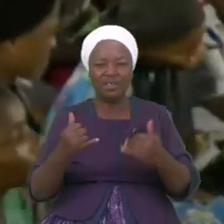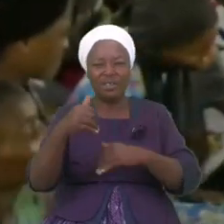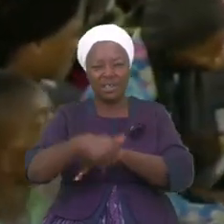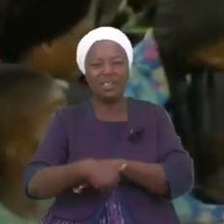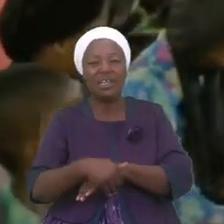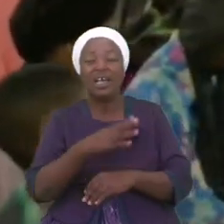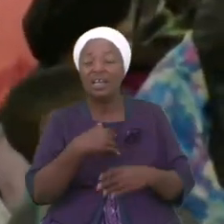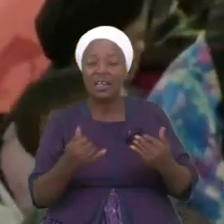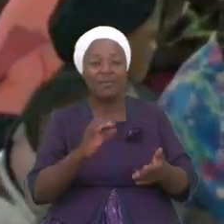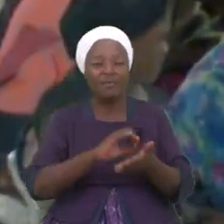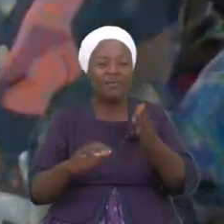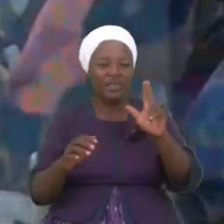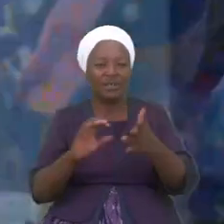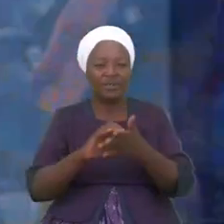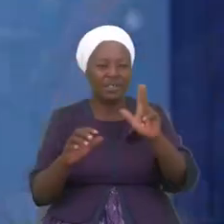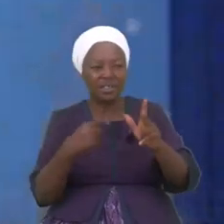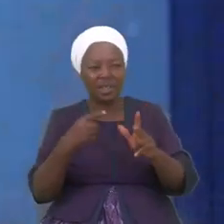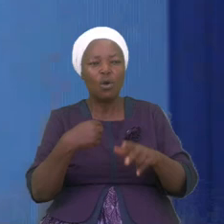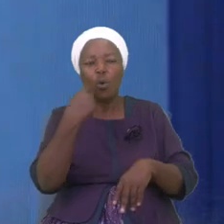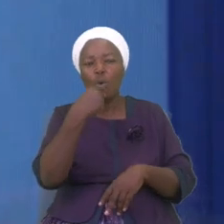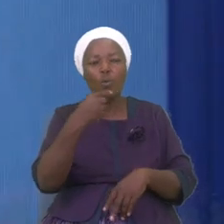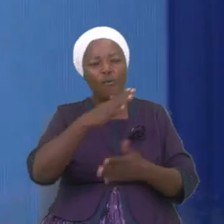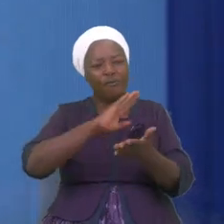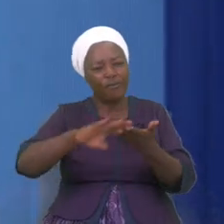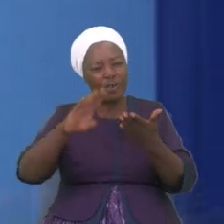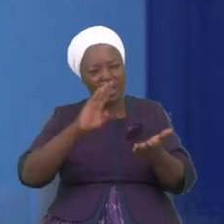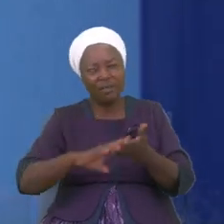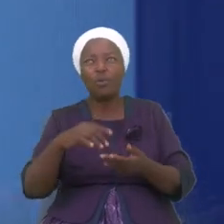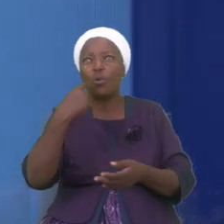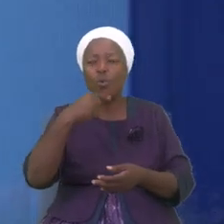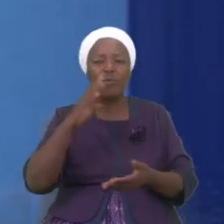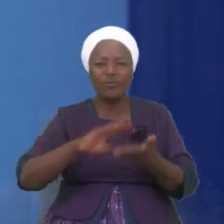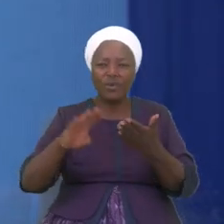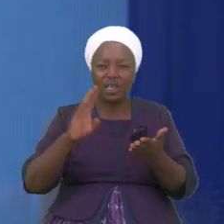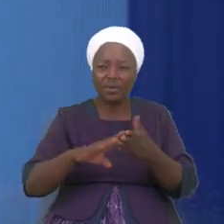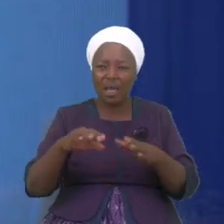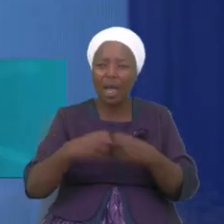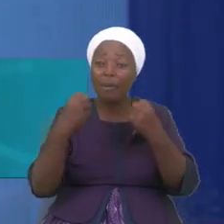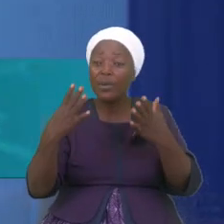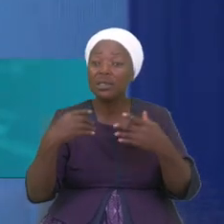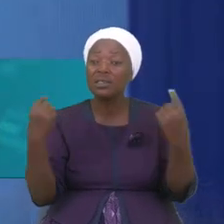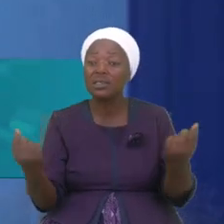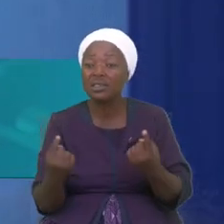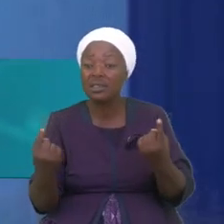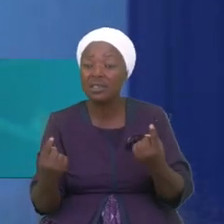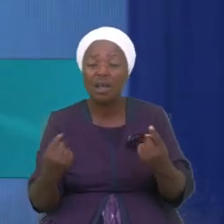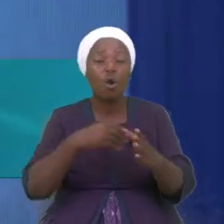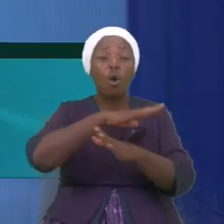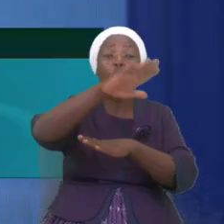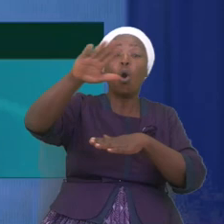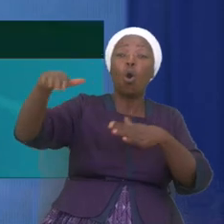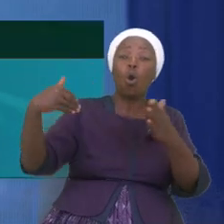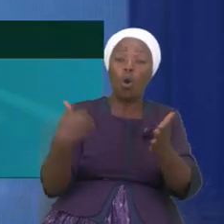3. Verse 3 says, who forgiveth? Who forgiveth? How many iniquities? All